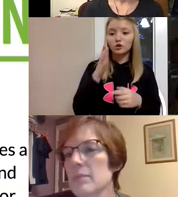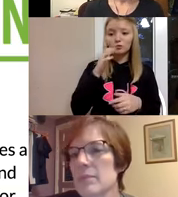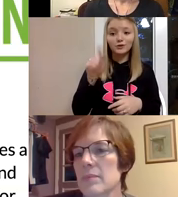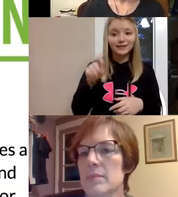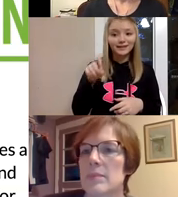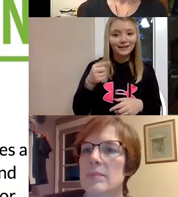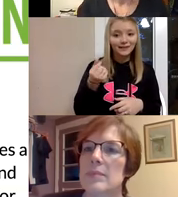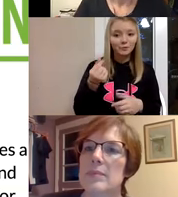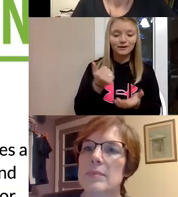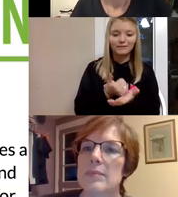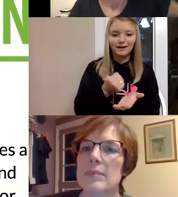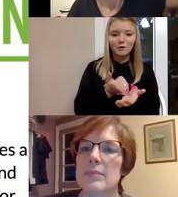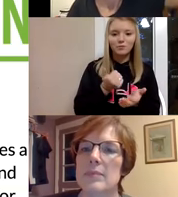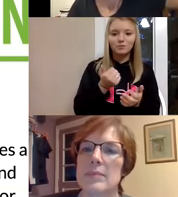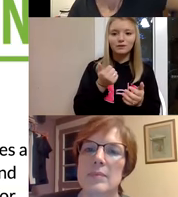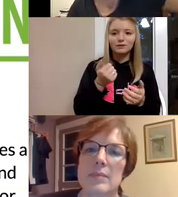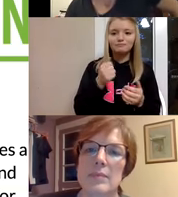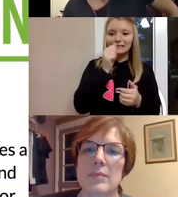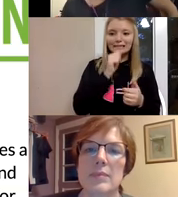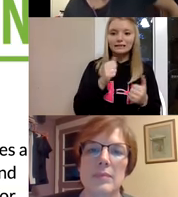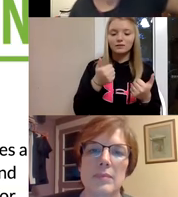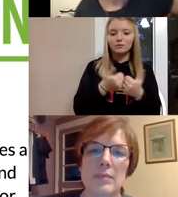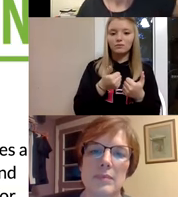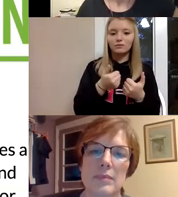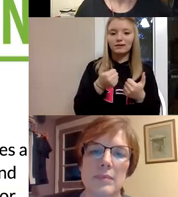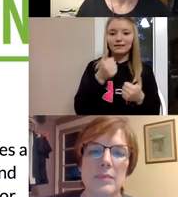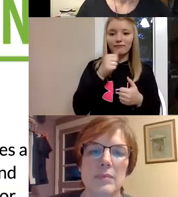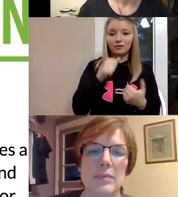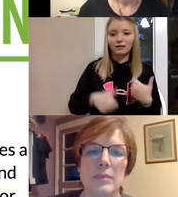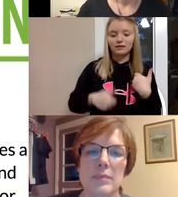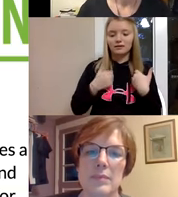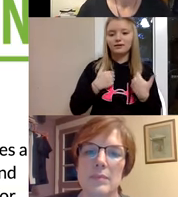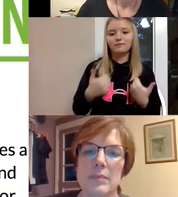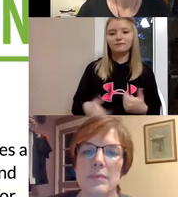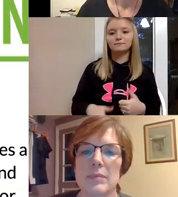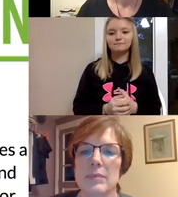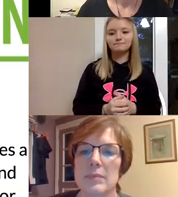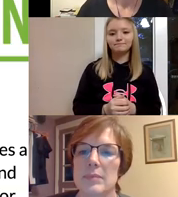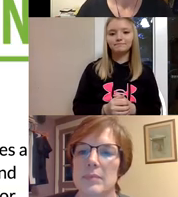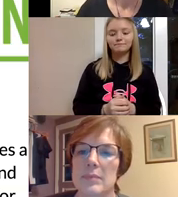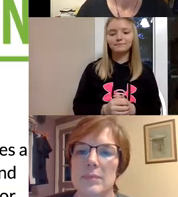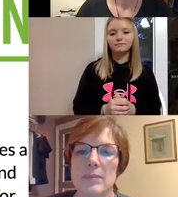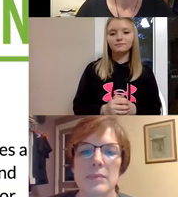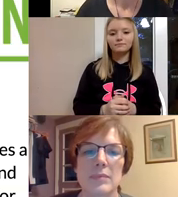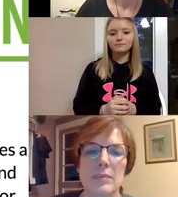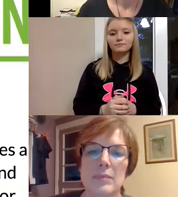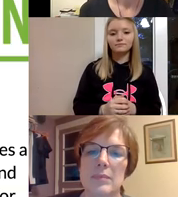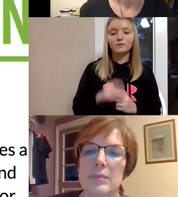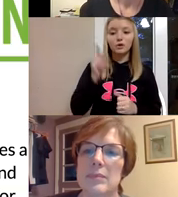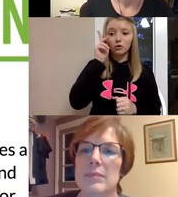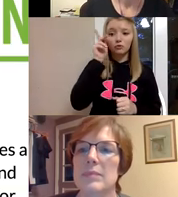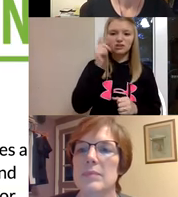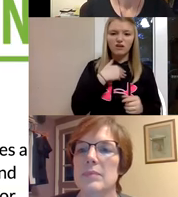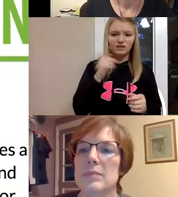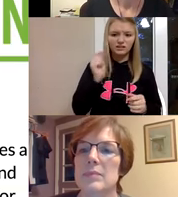help just dealing with our everyday life. So Krista, do you have a testimony